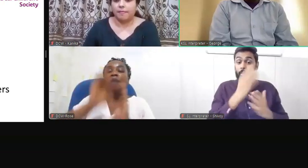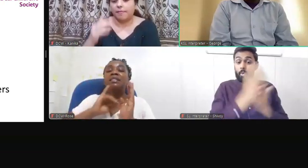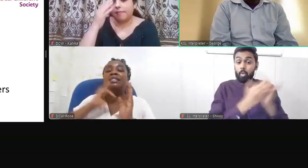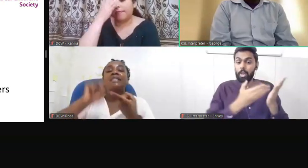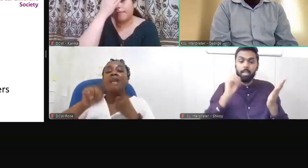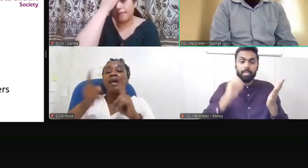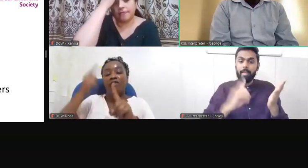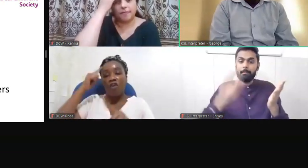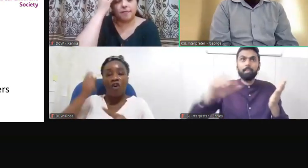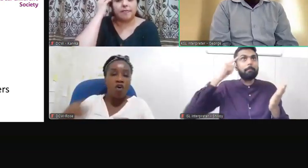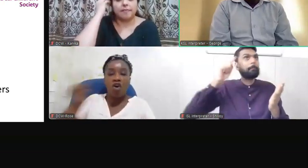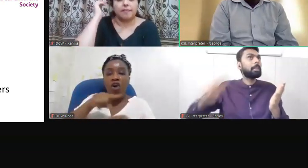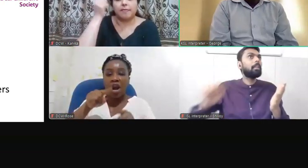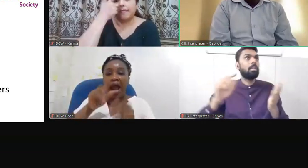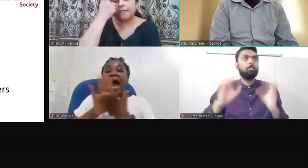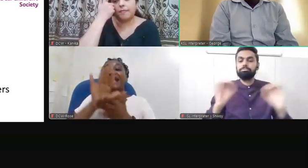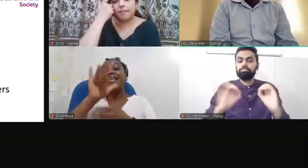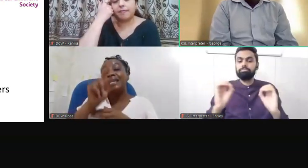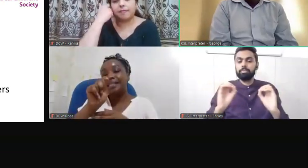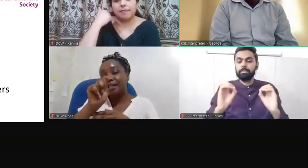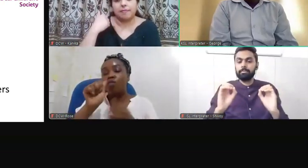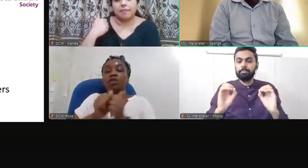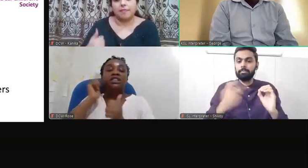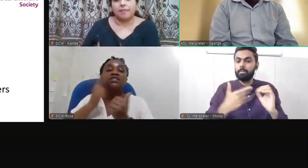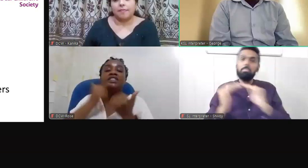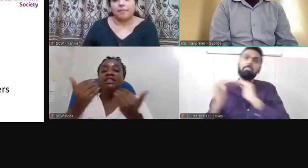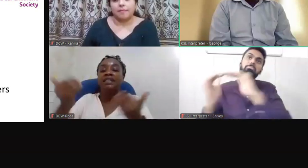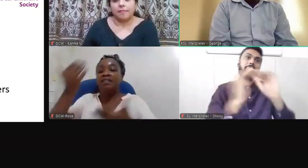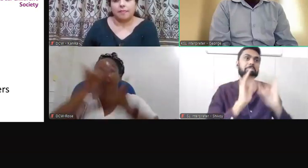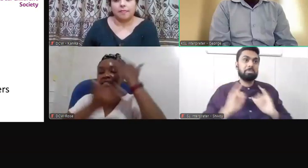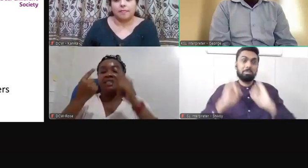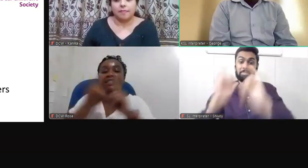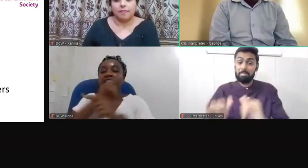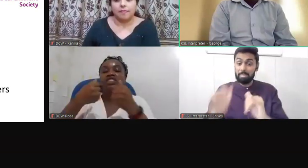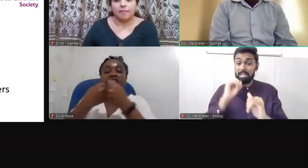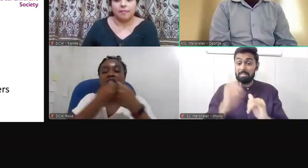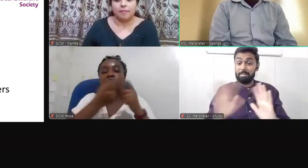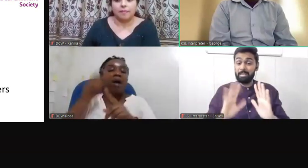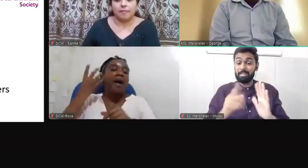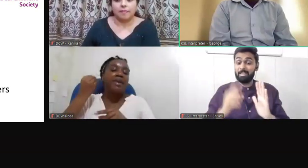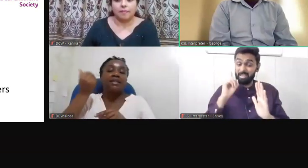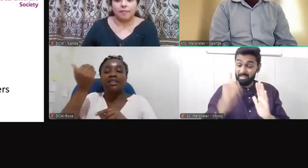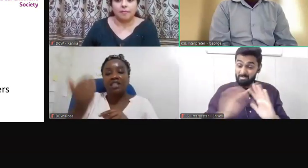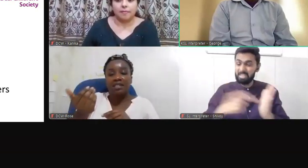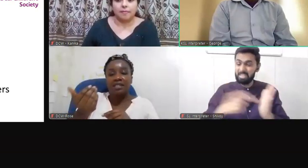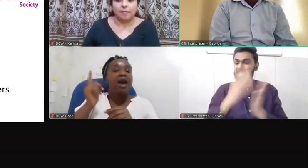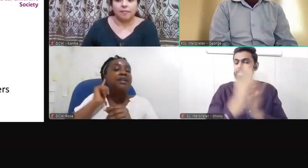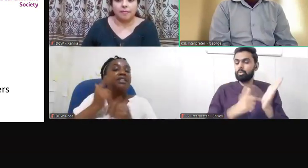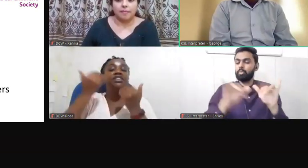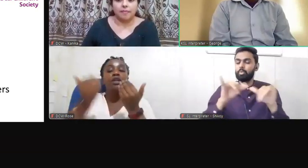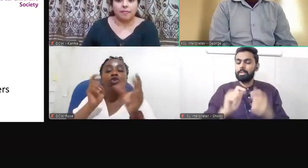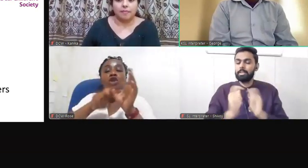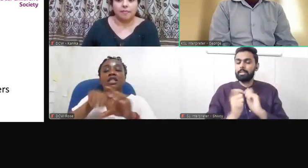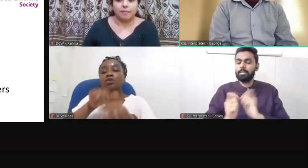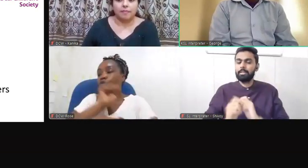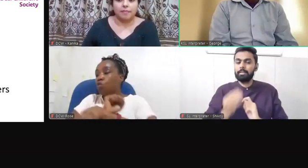in mind. And most of the curriculum are standard for all. And yet, most of the deaf children face different challenges